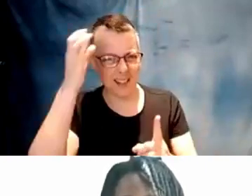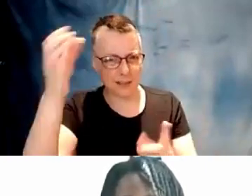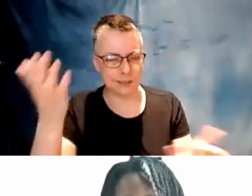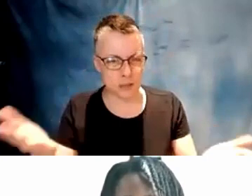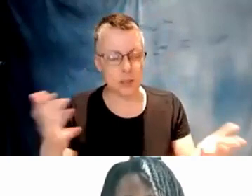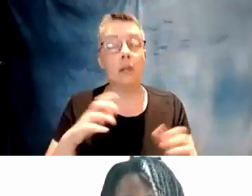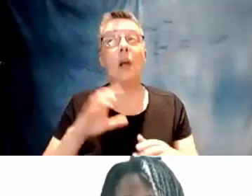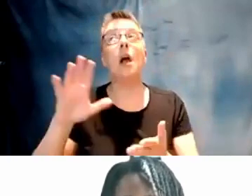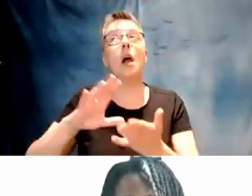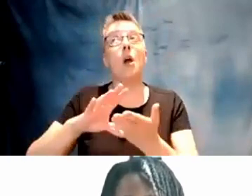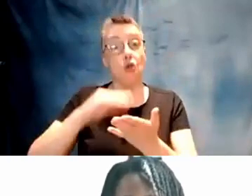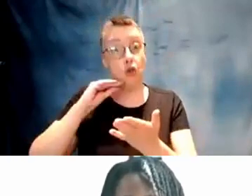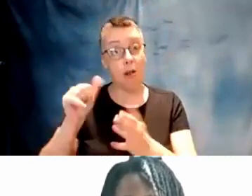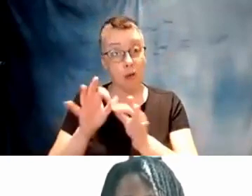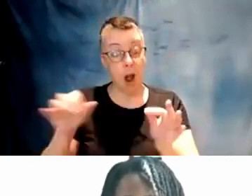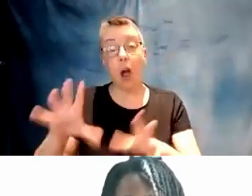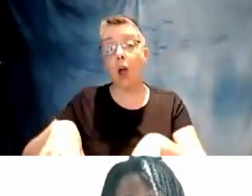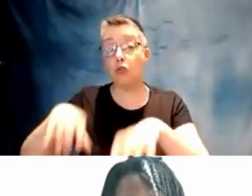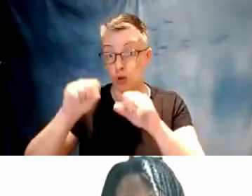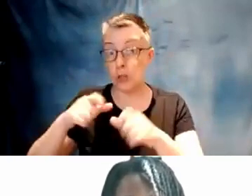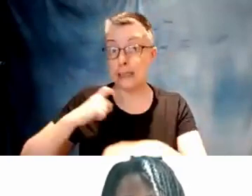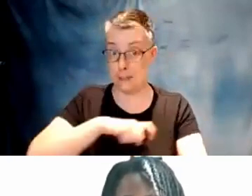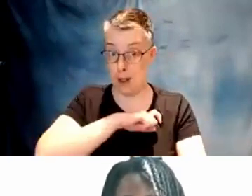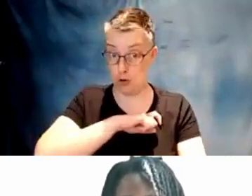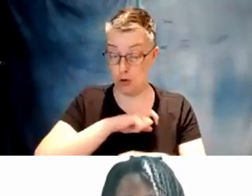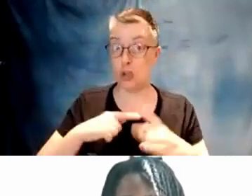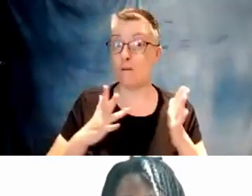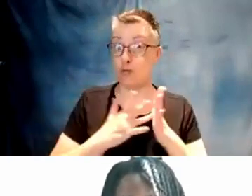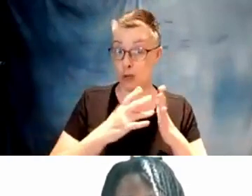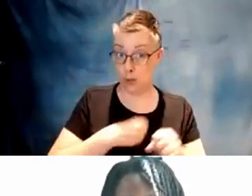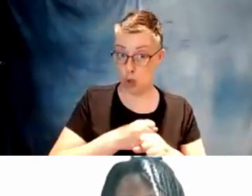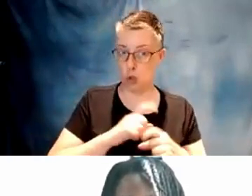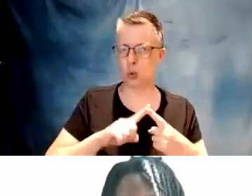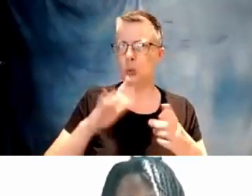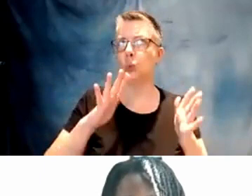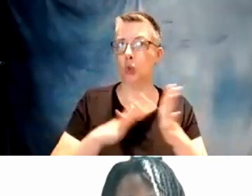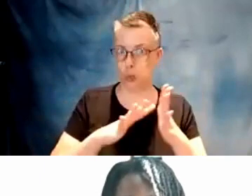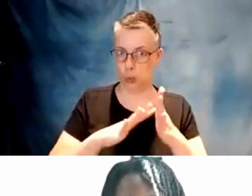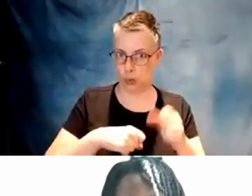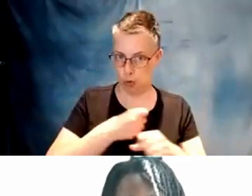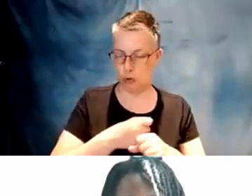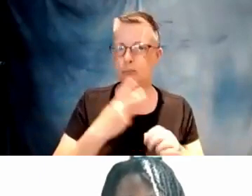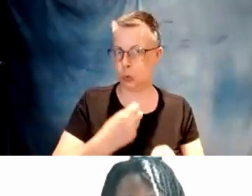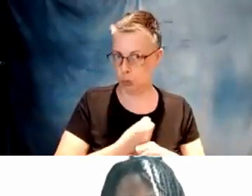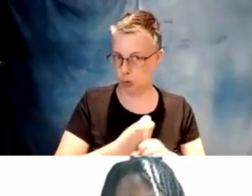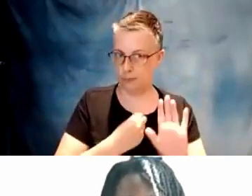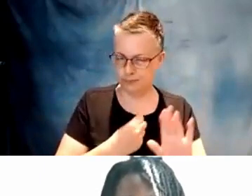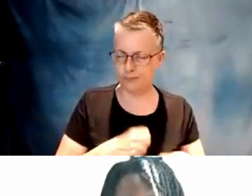took Spanish from freshman year until junior year of high school.